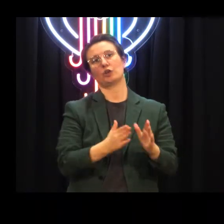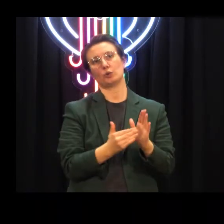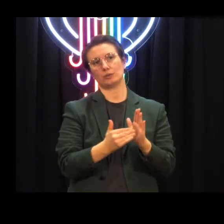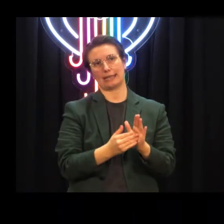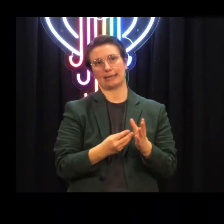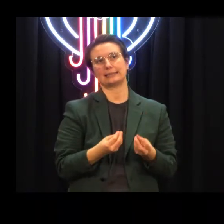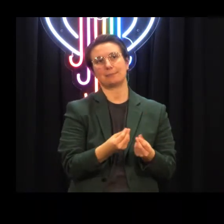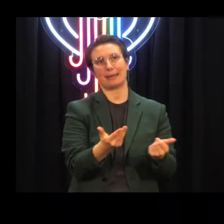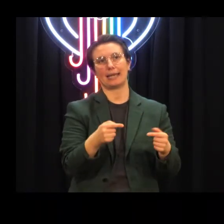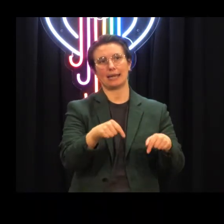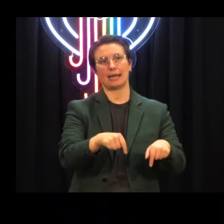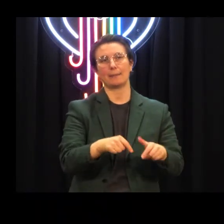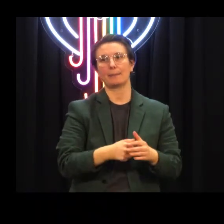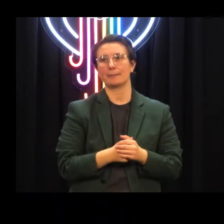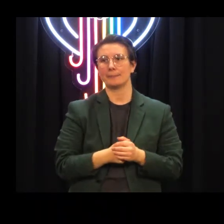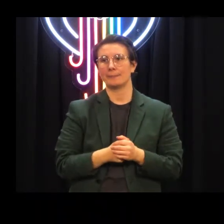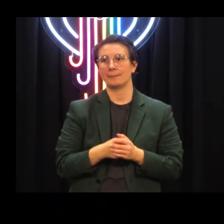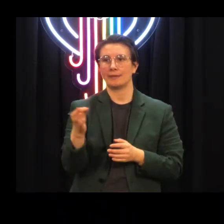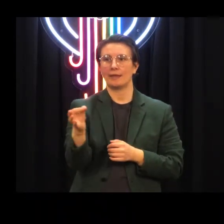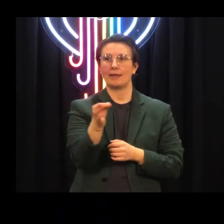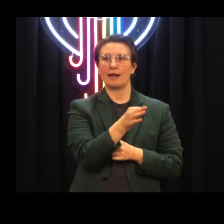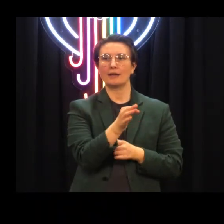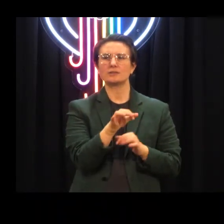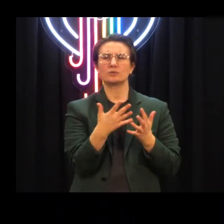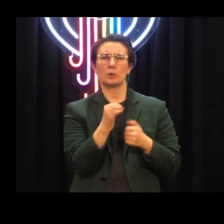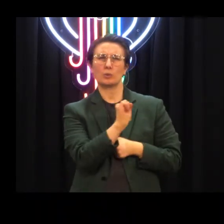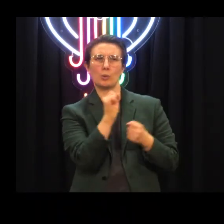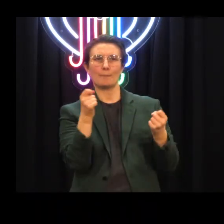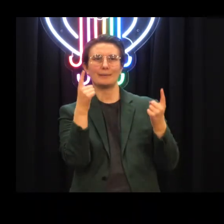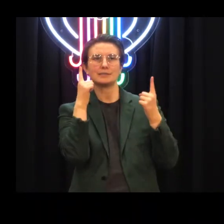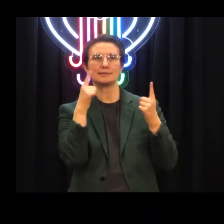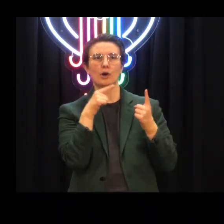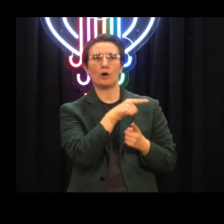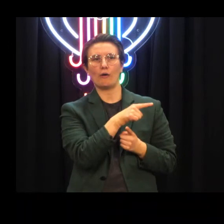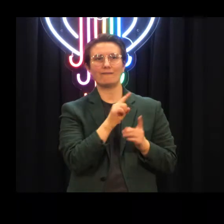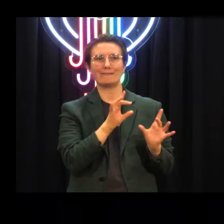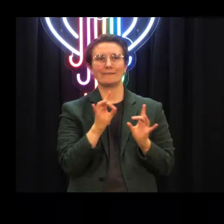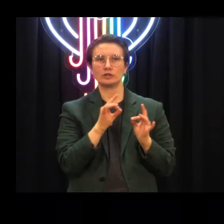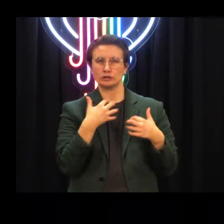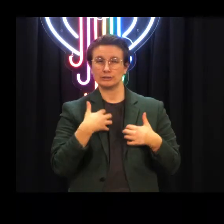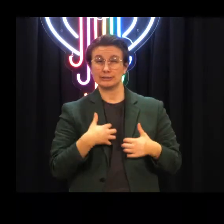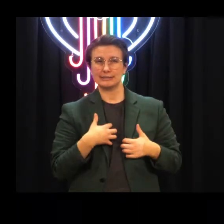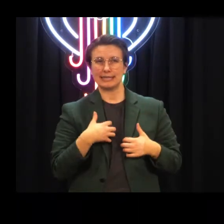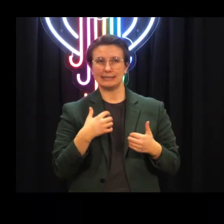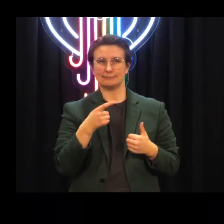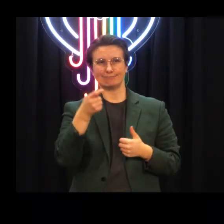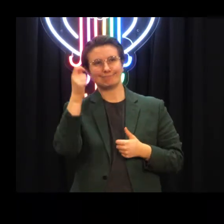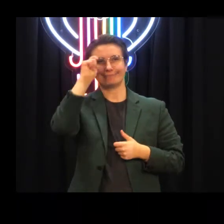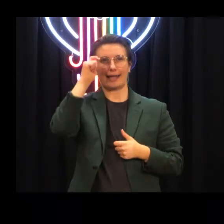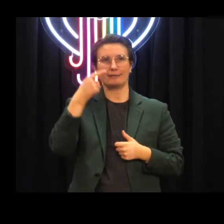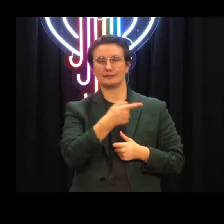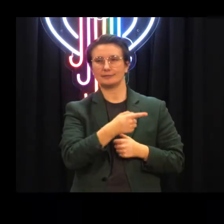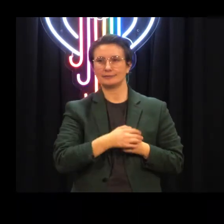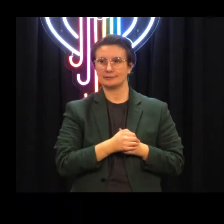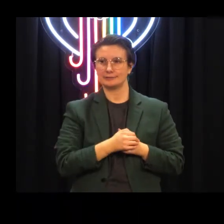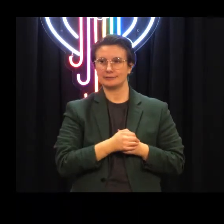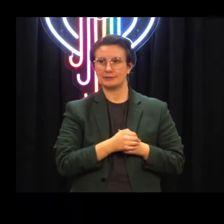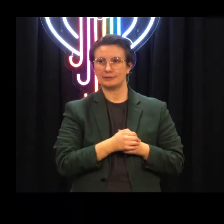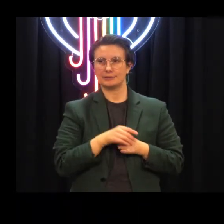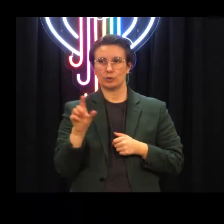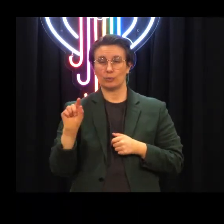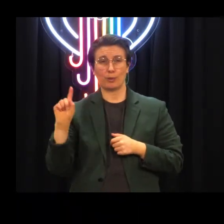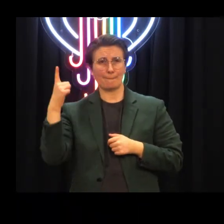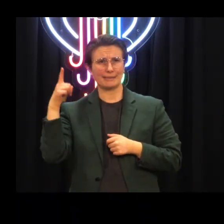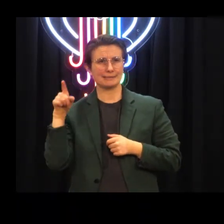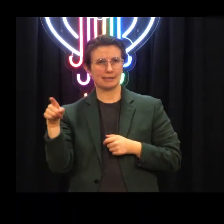works with that hat on, just what I took from the Prime Minister before in terms of what would be required if we had another outbreak in the next